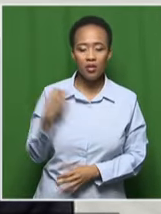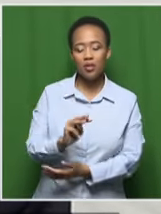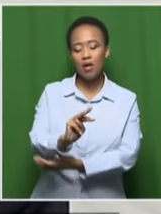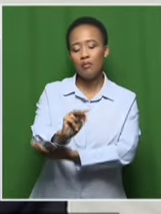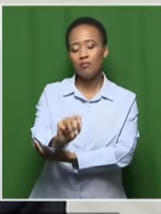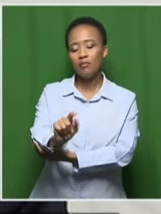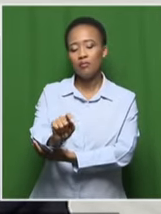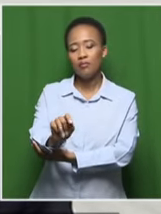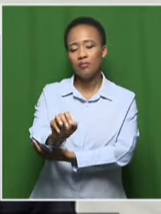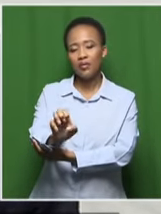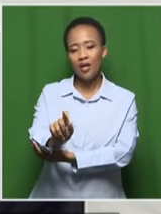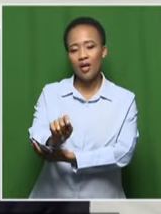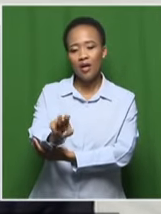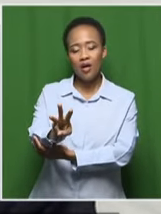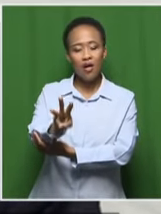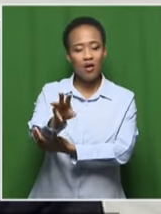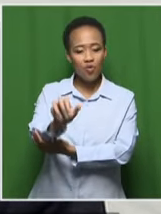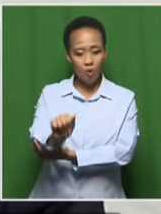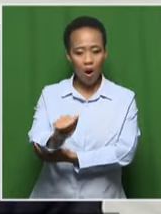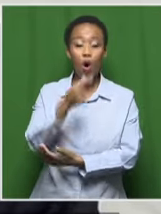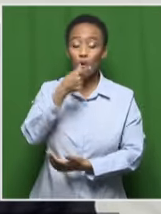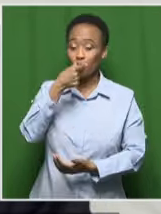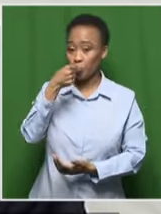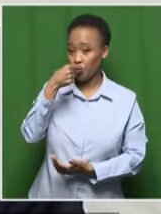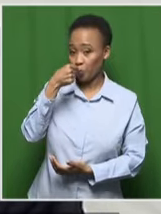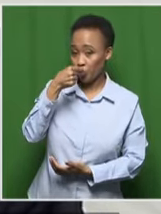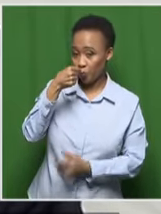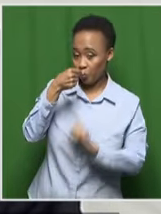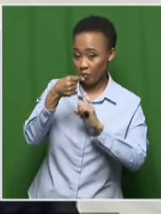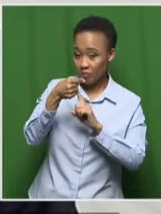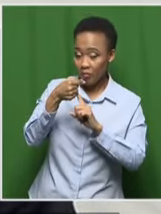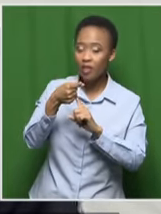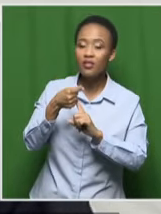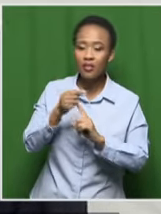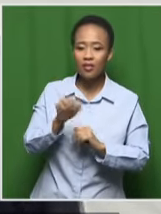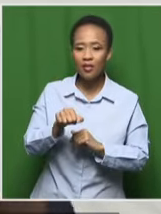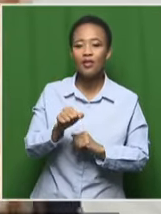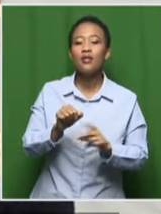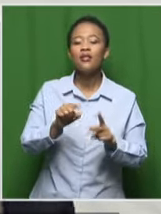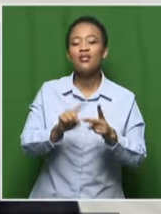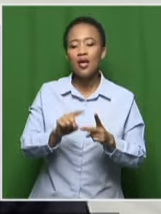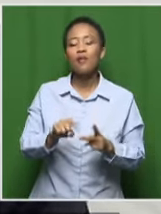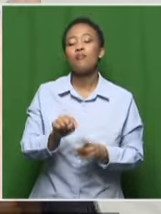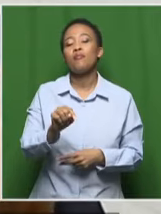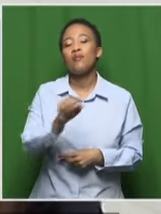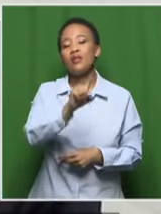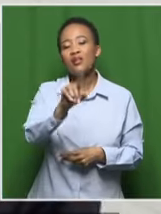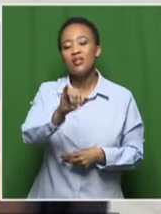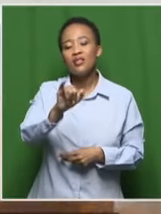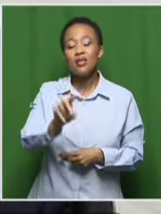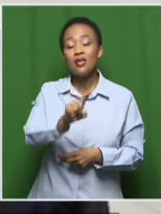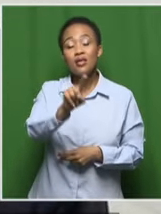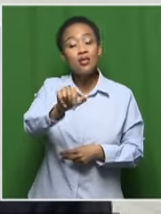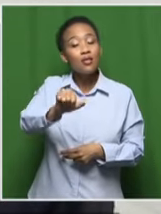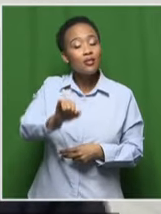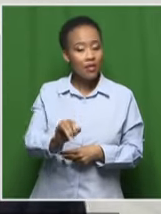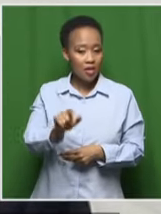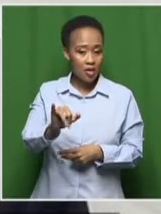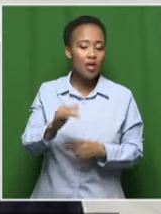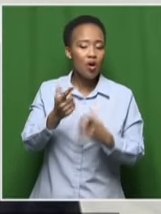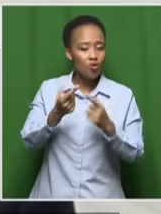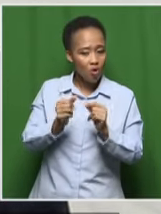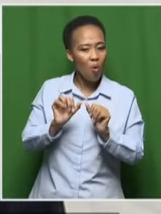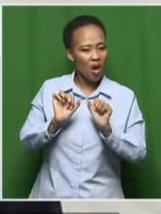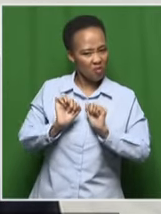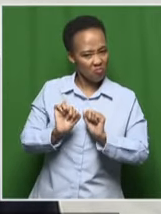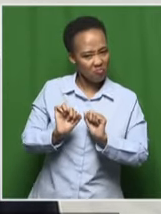Ntethwa you know, started, which the current minister Azizi is pushing it actually up, even with the issues